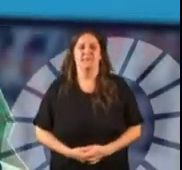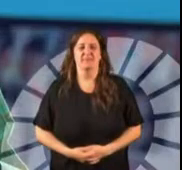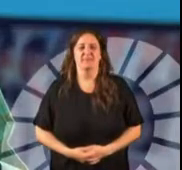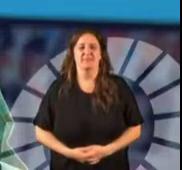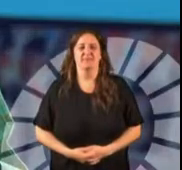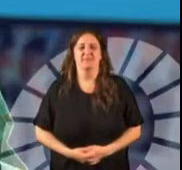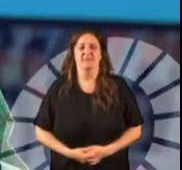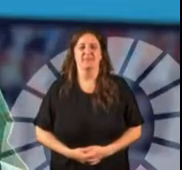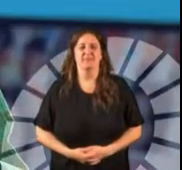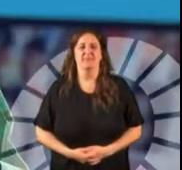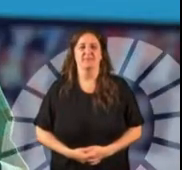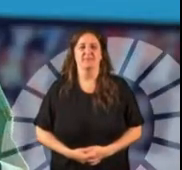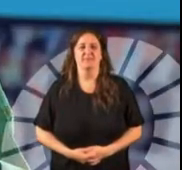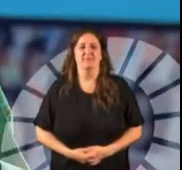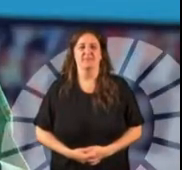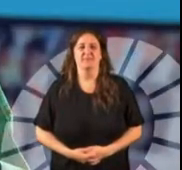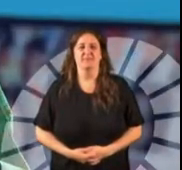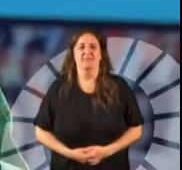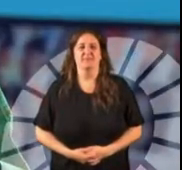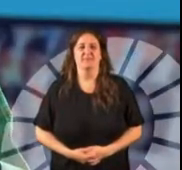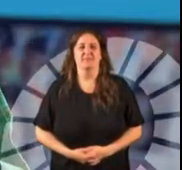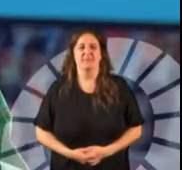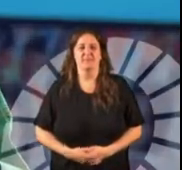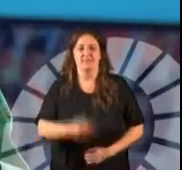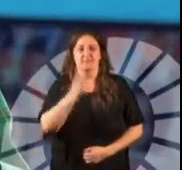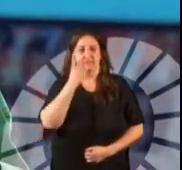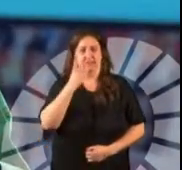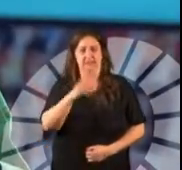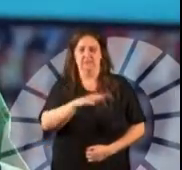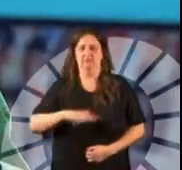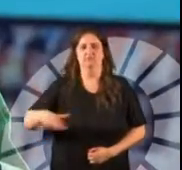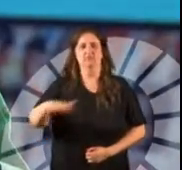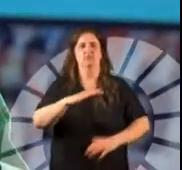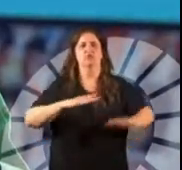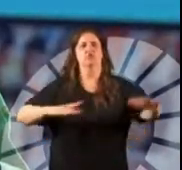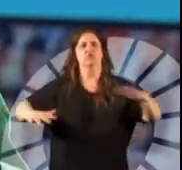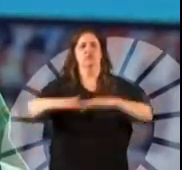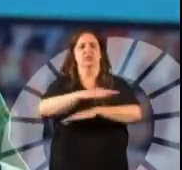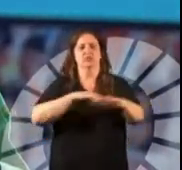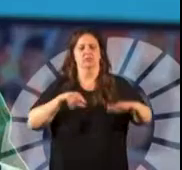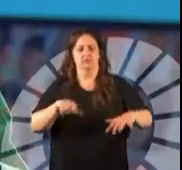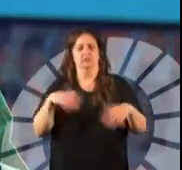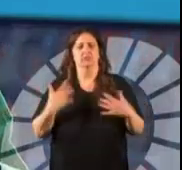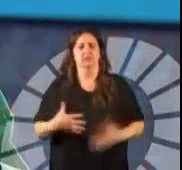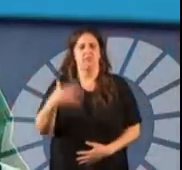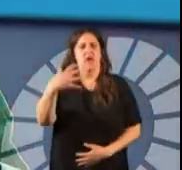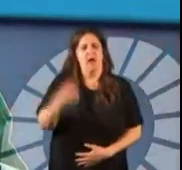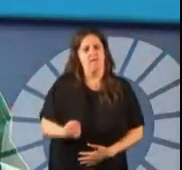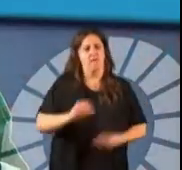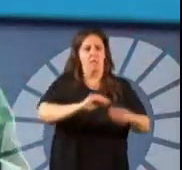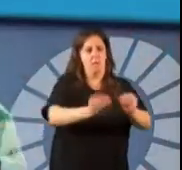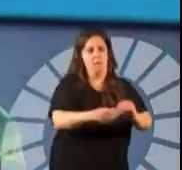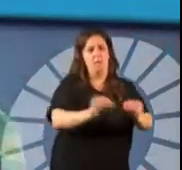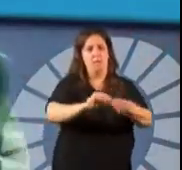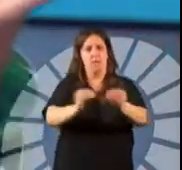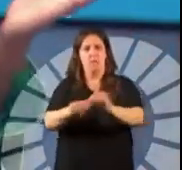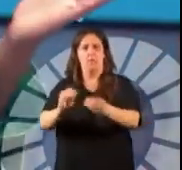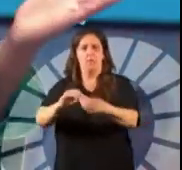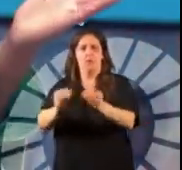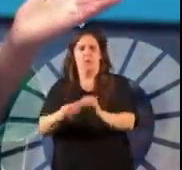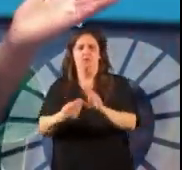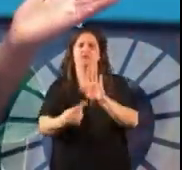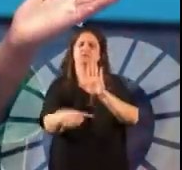that impacts on women. And so I went out to